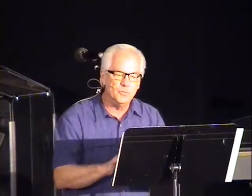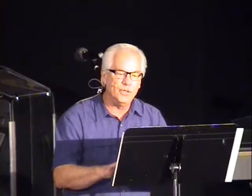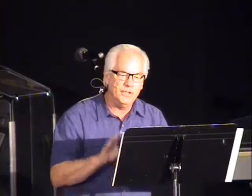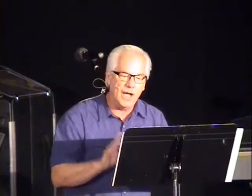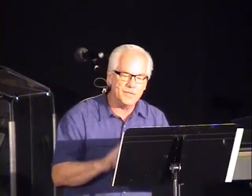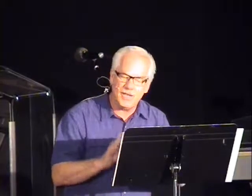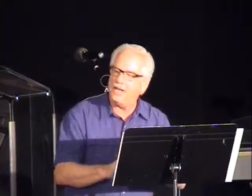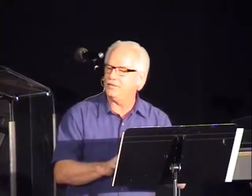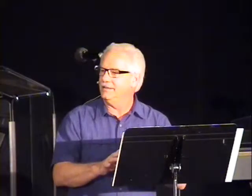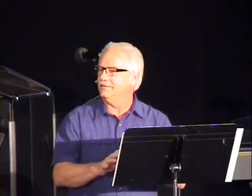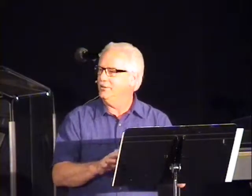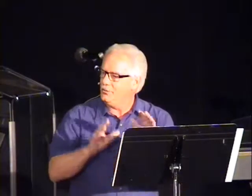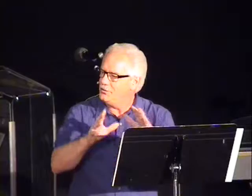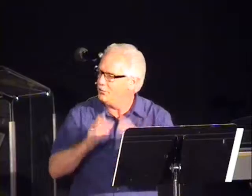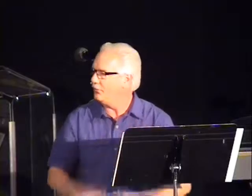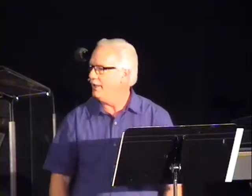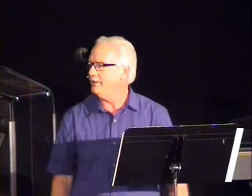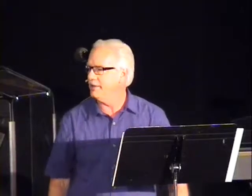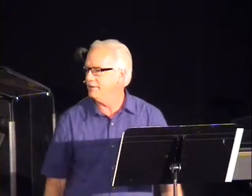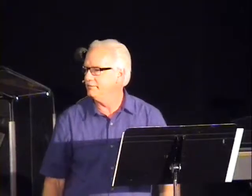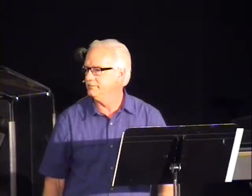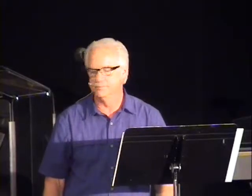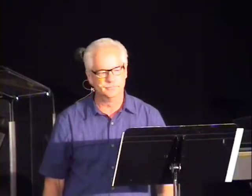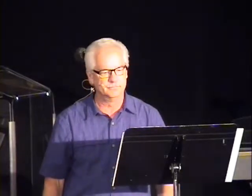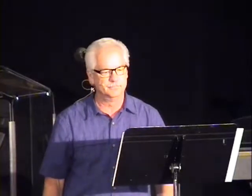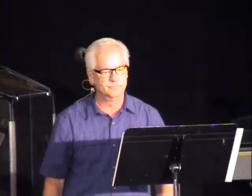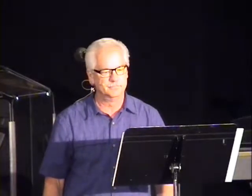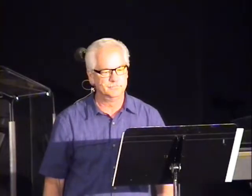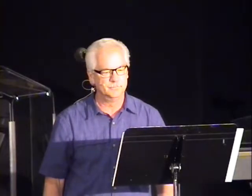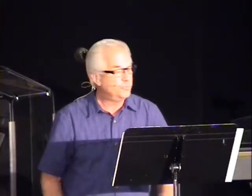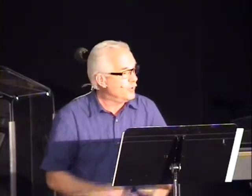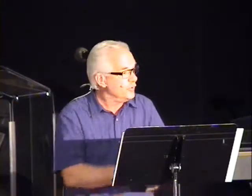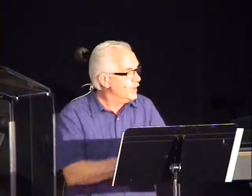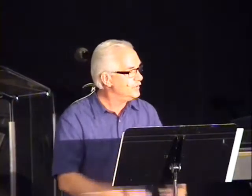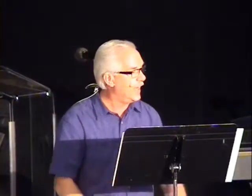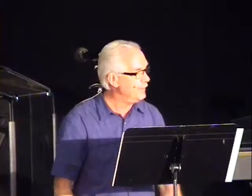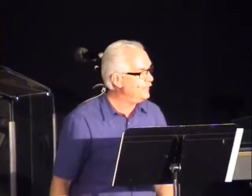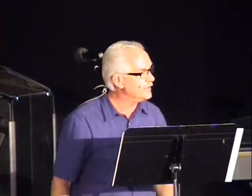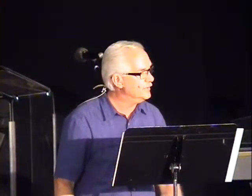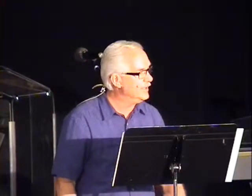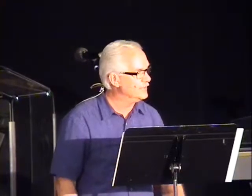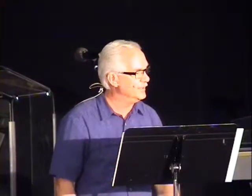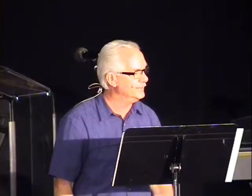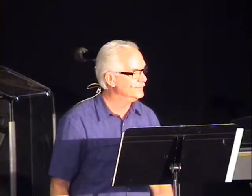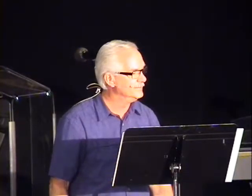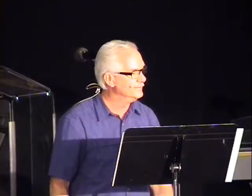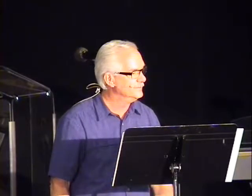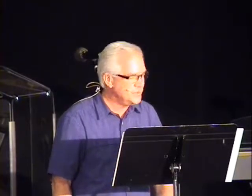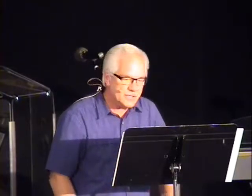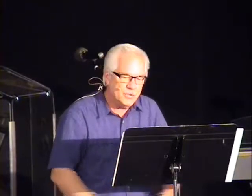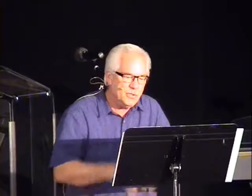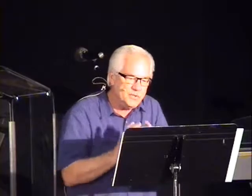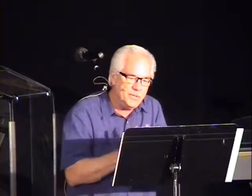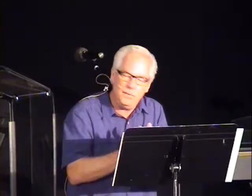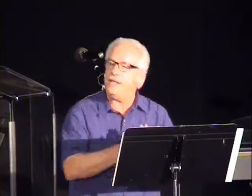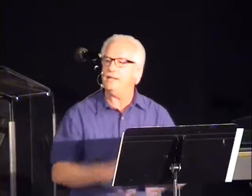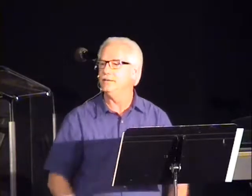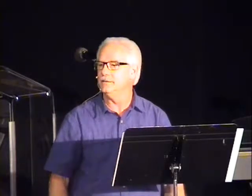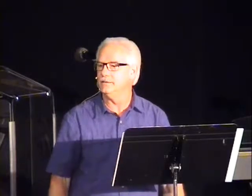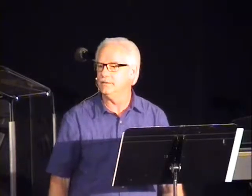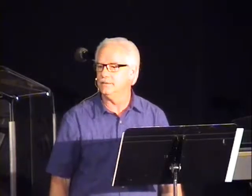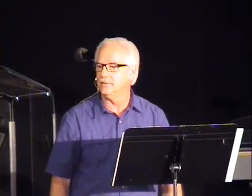this morning, God is asking, who is your friend? Because friendship takes time and investment, doesn't it? He's asking, is it